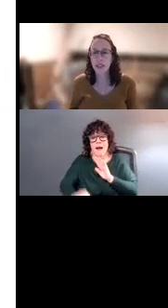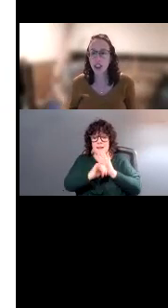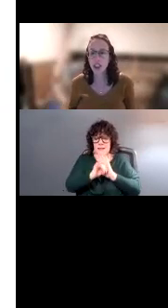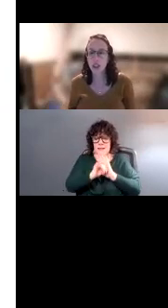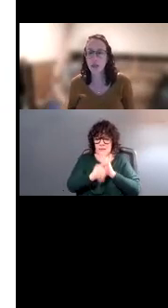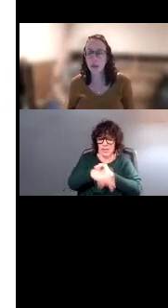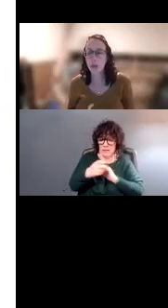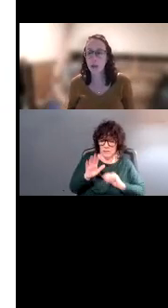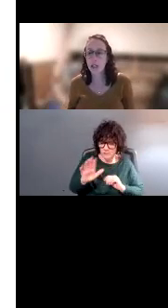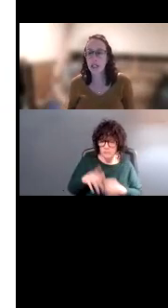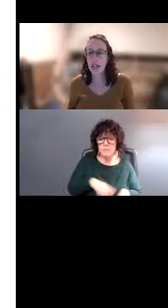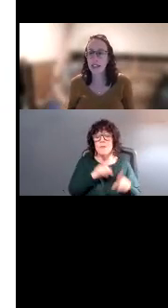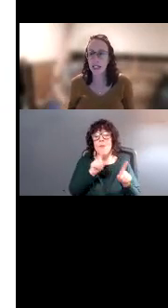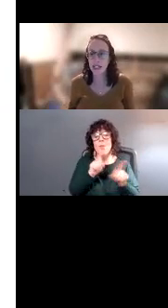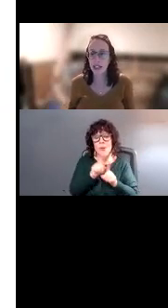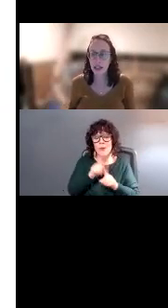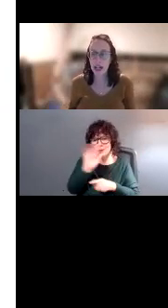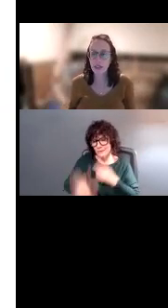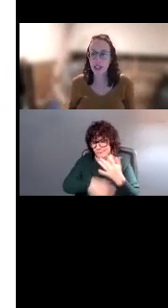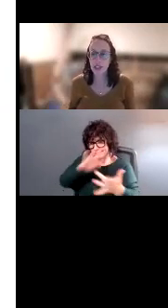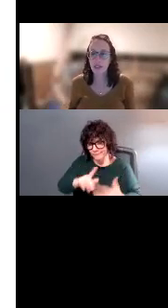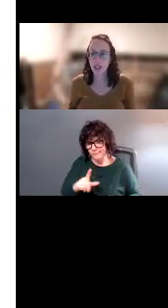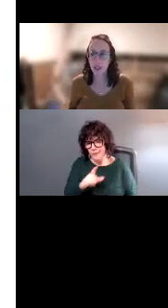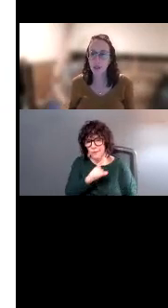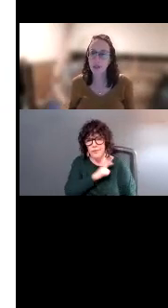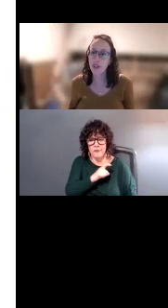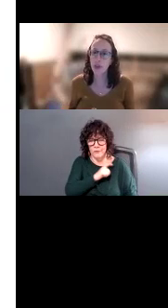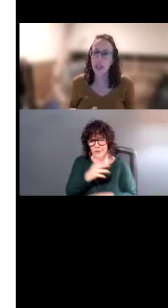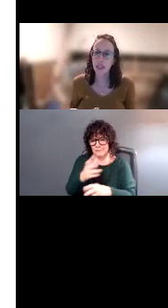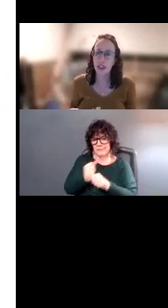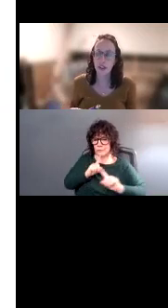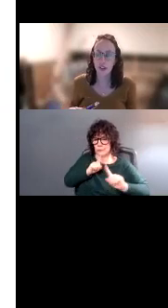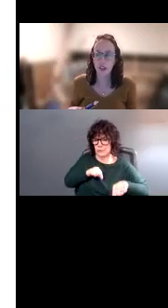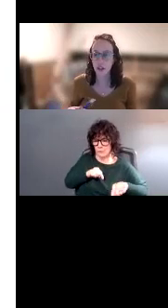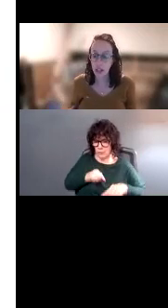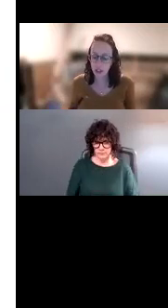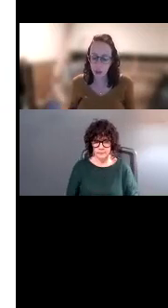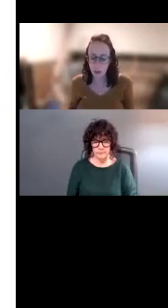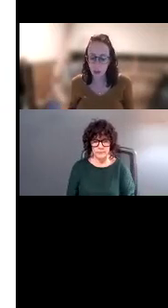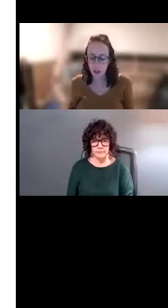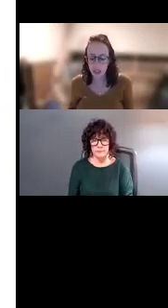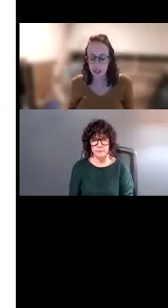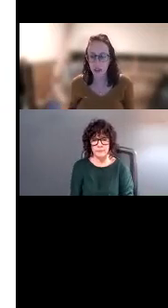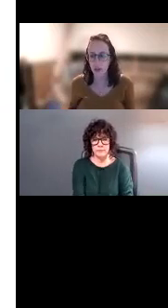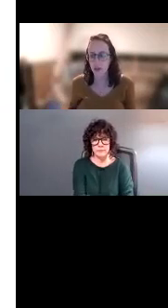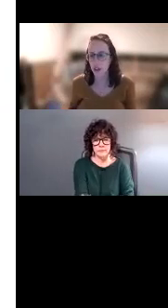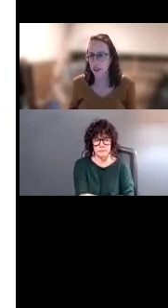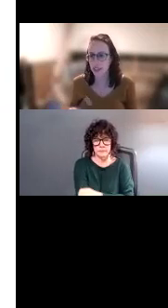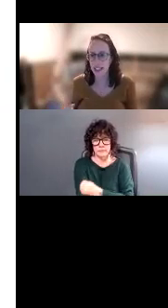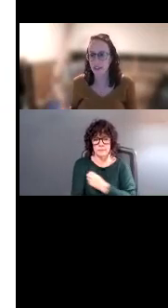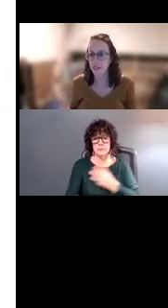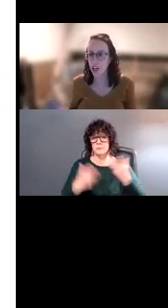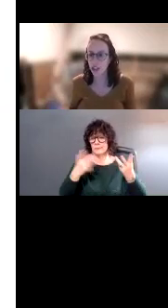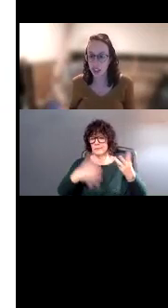So in addition to reporting identity theft, if you're reviewing your credit report and you